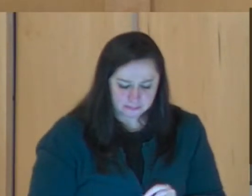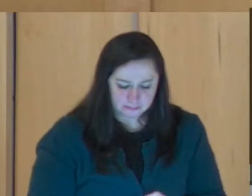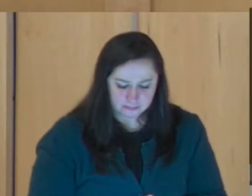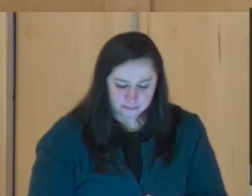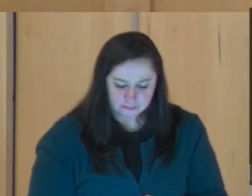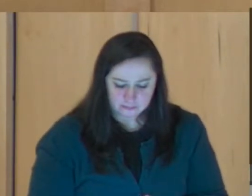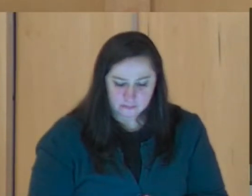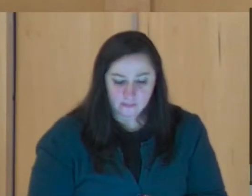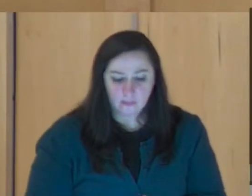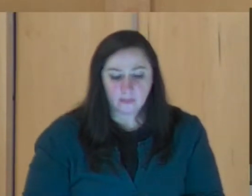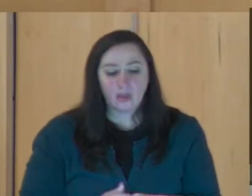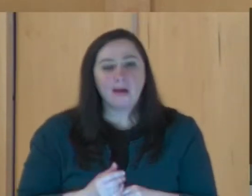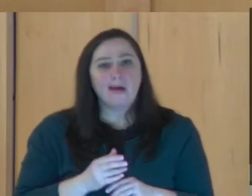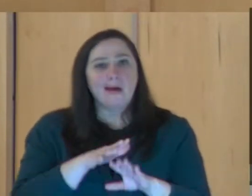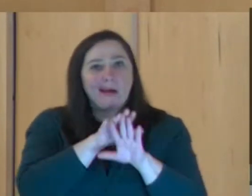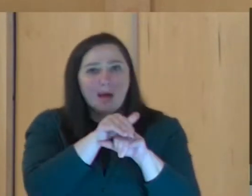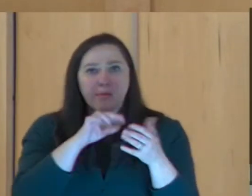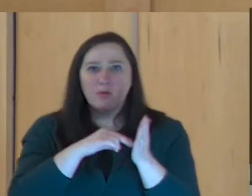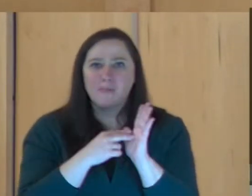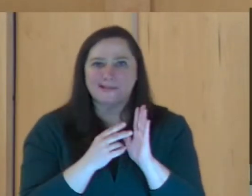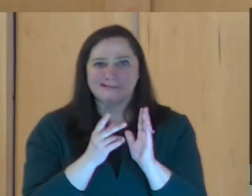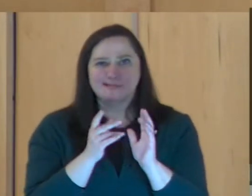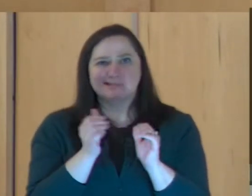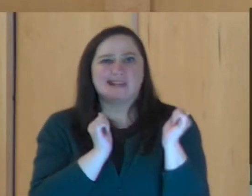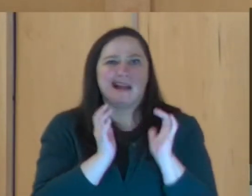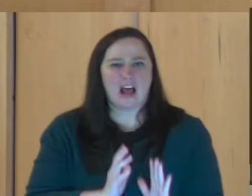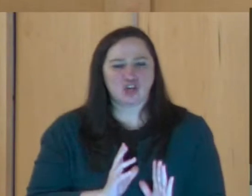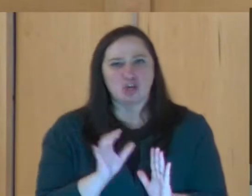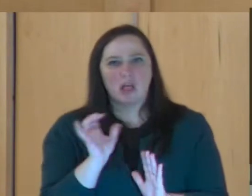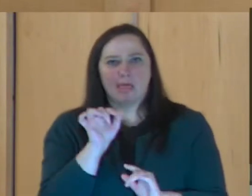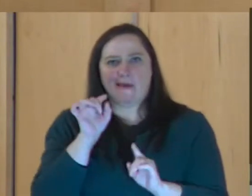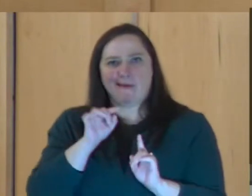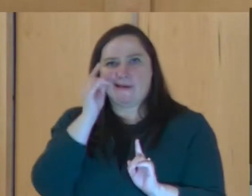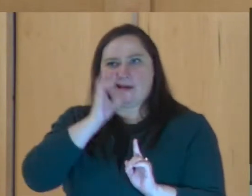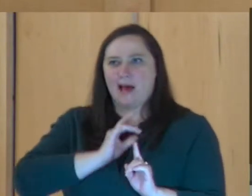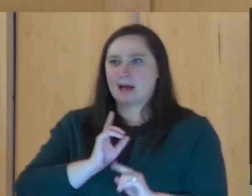means is somebody who's an actor. Like this guy.